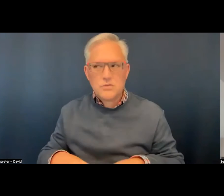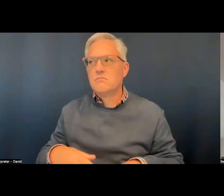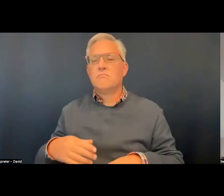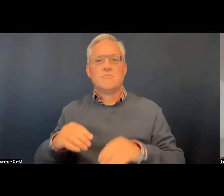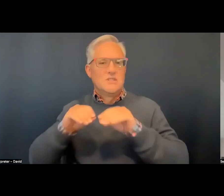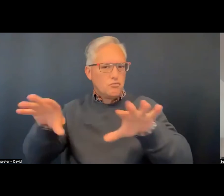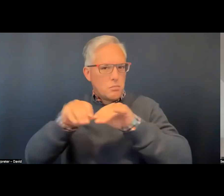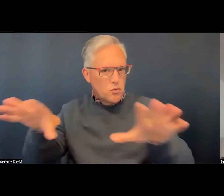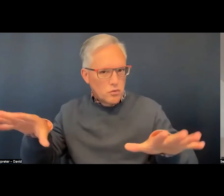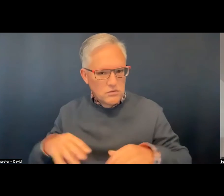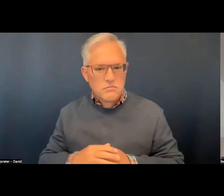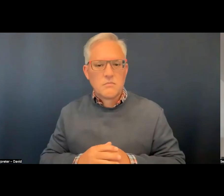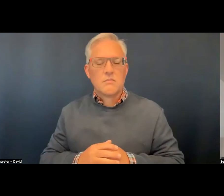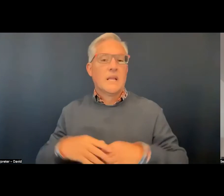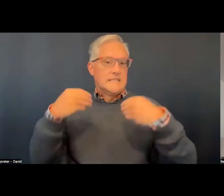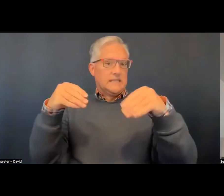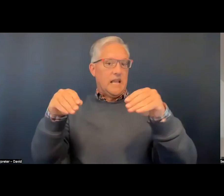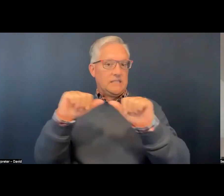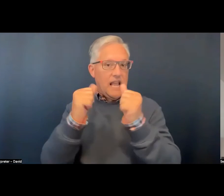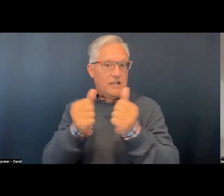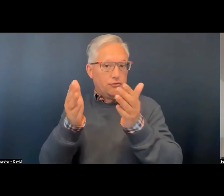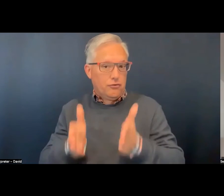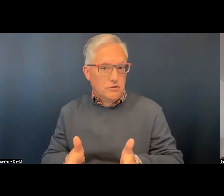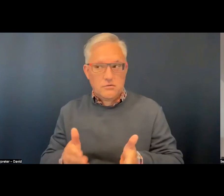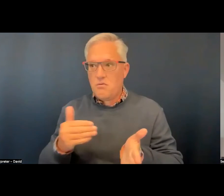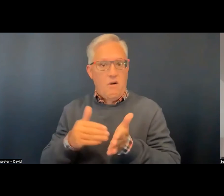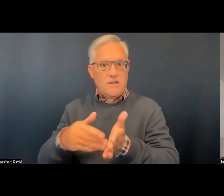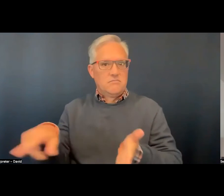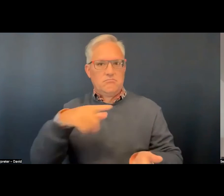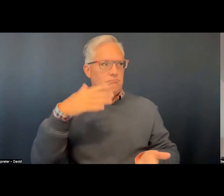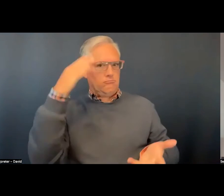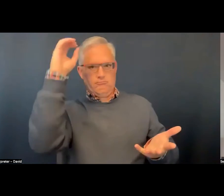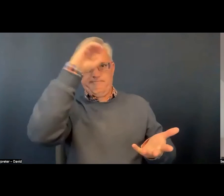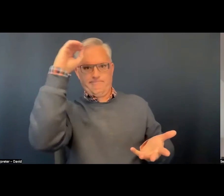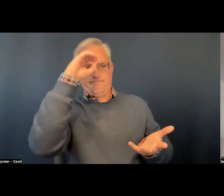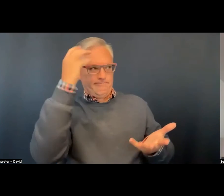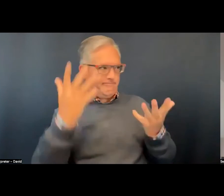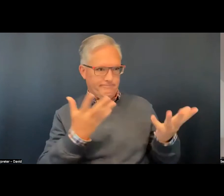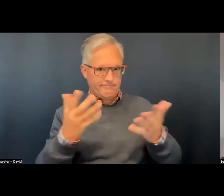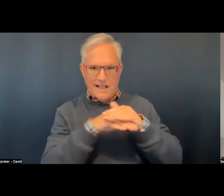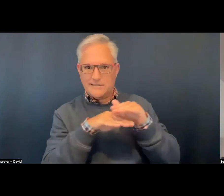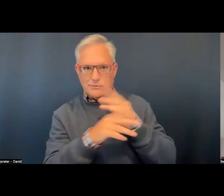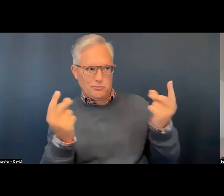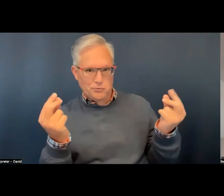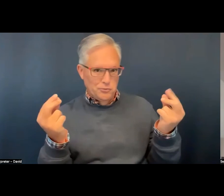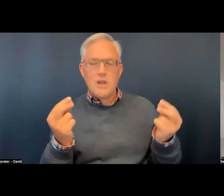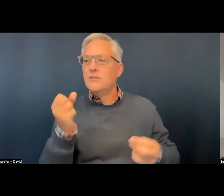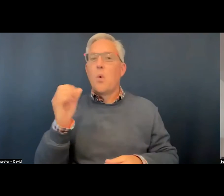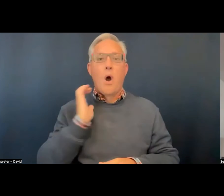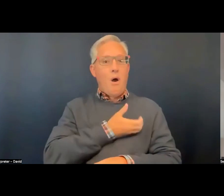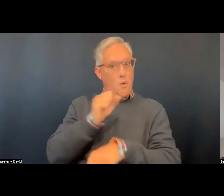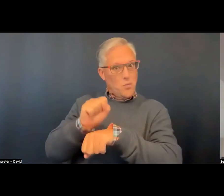or distributors and sales agents often had no idea what they were. It followed that someone else would likely end up redoing the work that we'd already